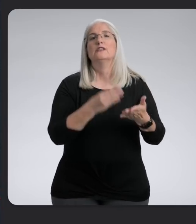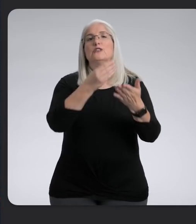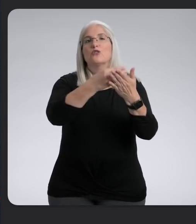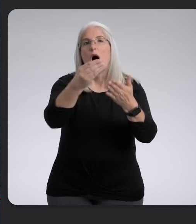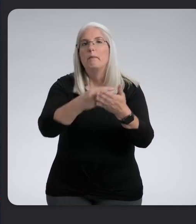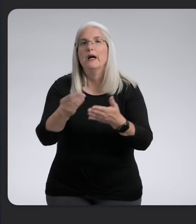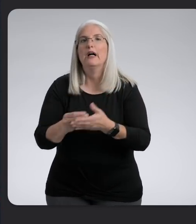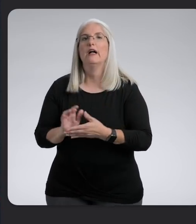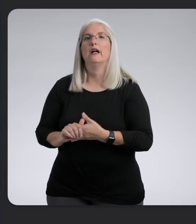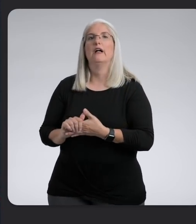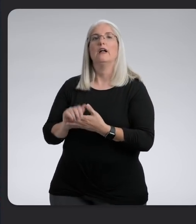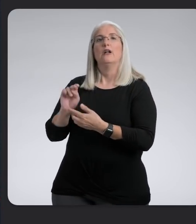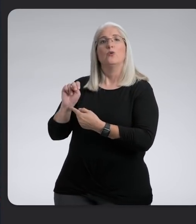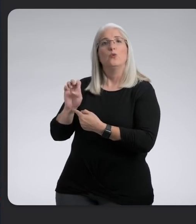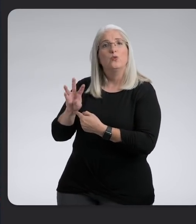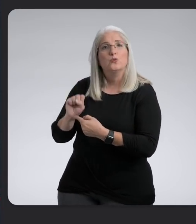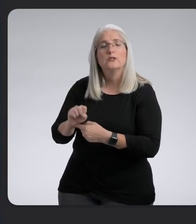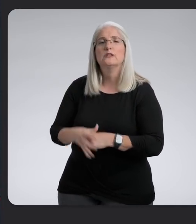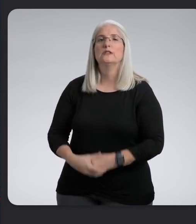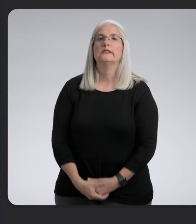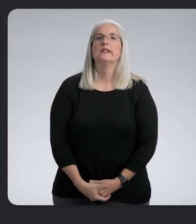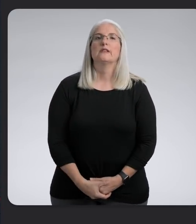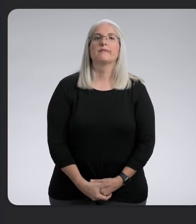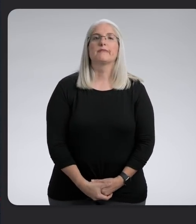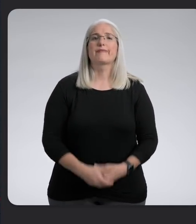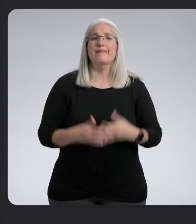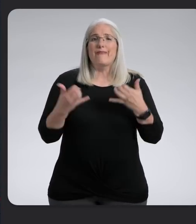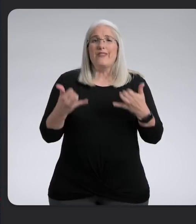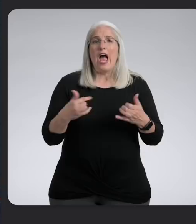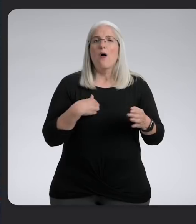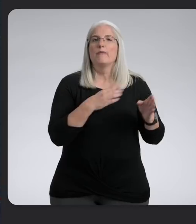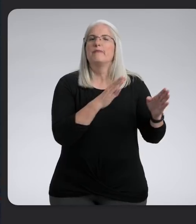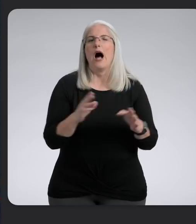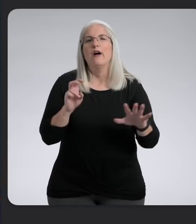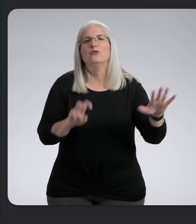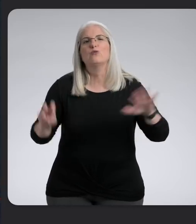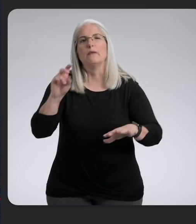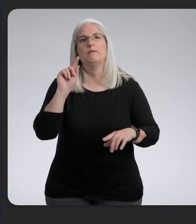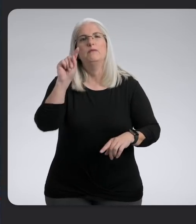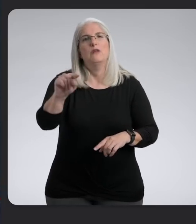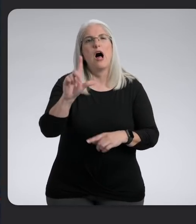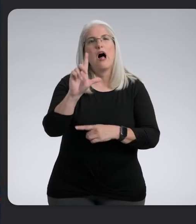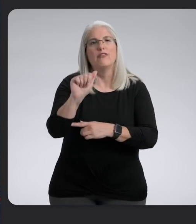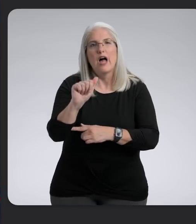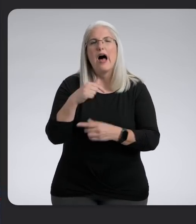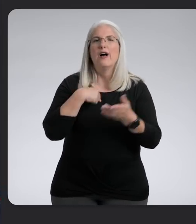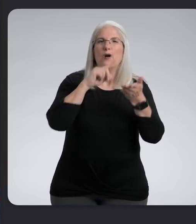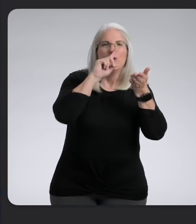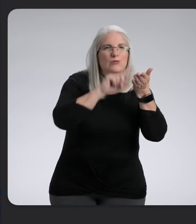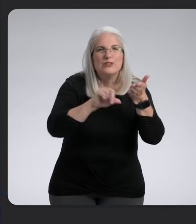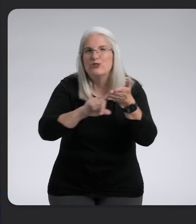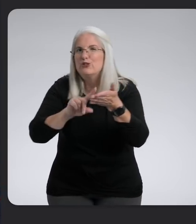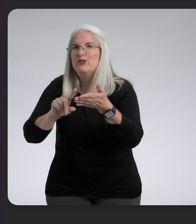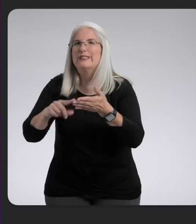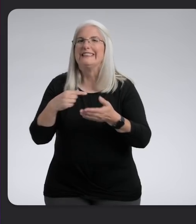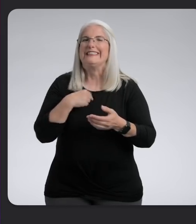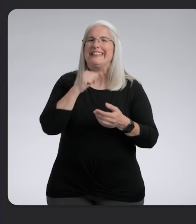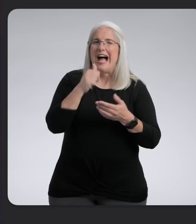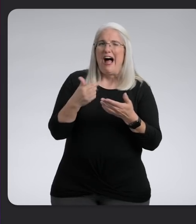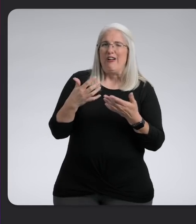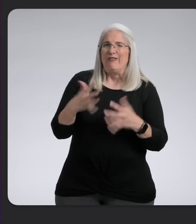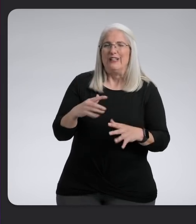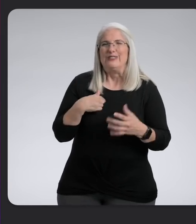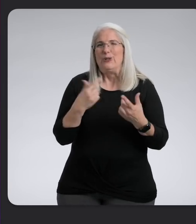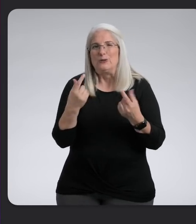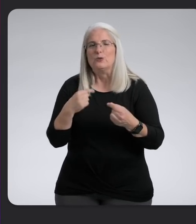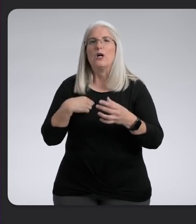in my open tabs, I'm planning a road trip to Los Angeles, and I'm not done with my research yet. I can save these into a tab group and come back to it later. I'll click